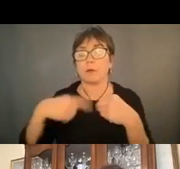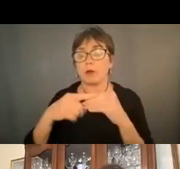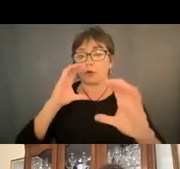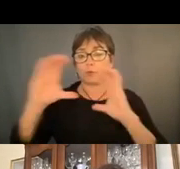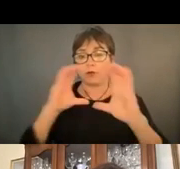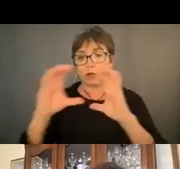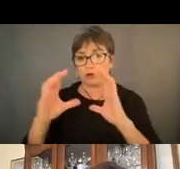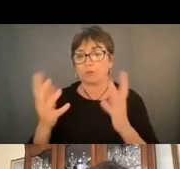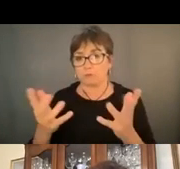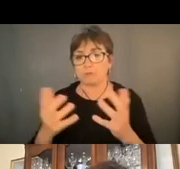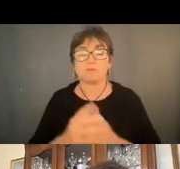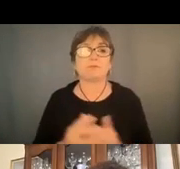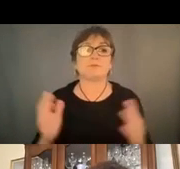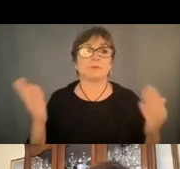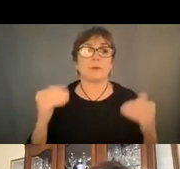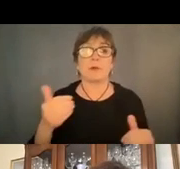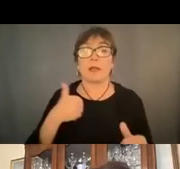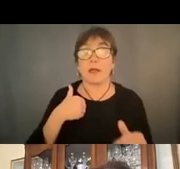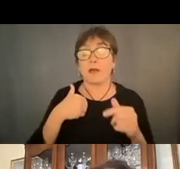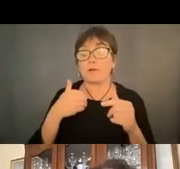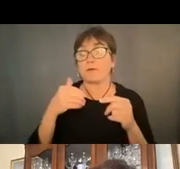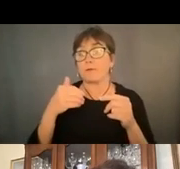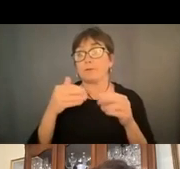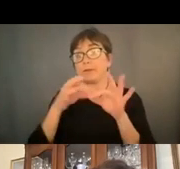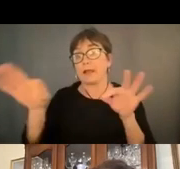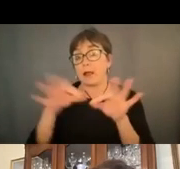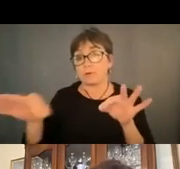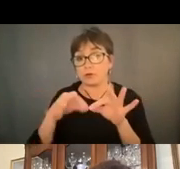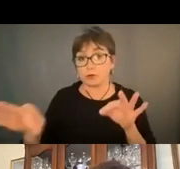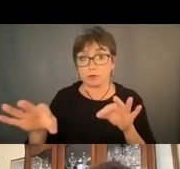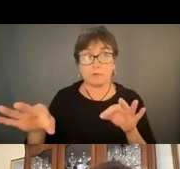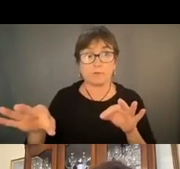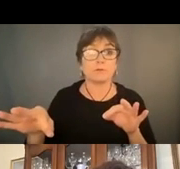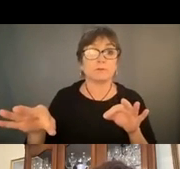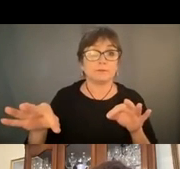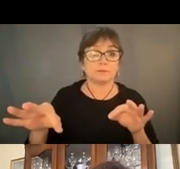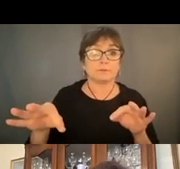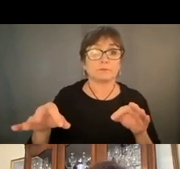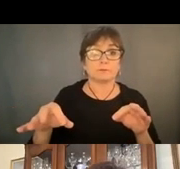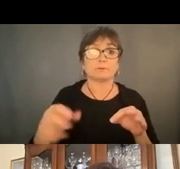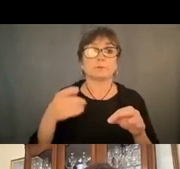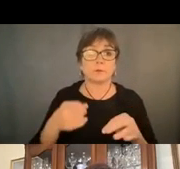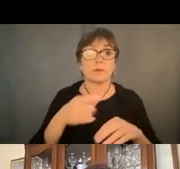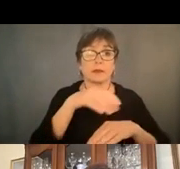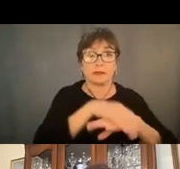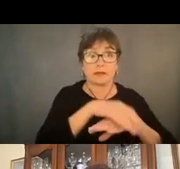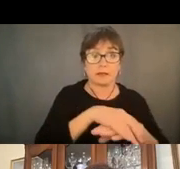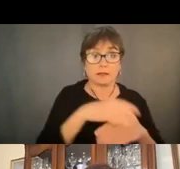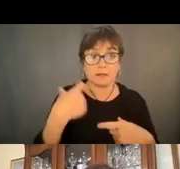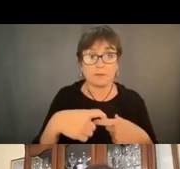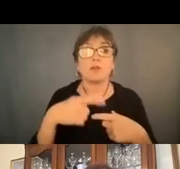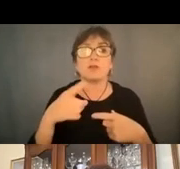Okay, we have a closed caption in English, and it's on your screen, you can click where it